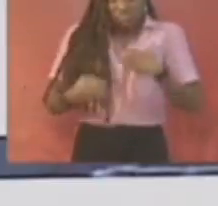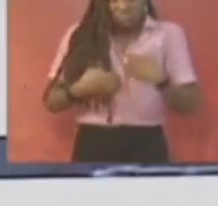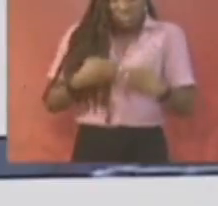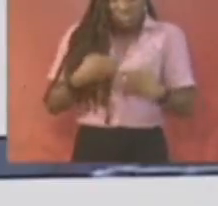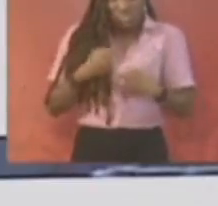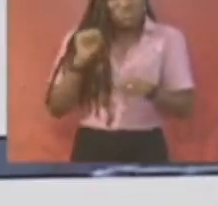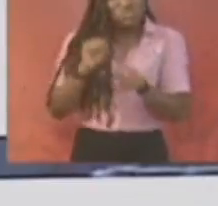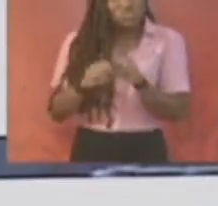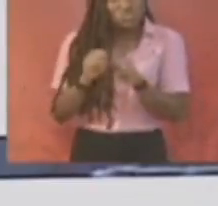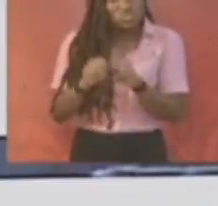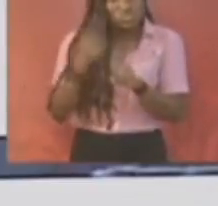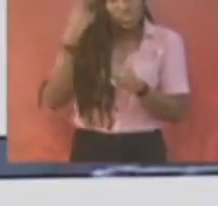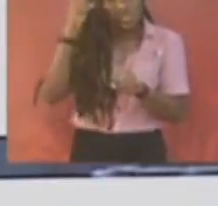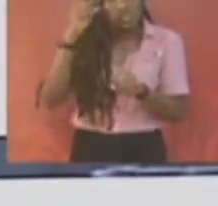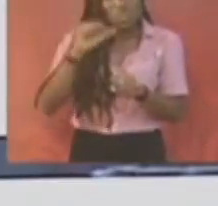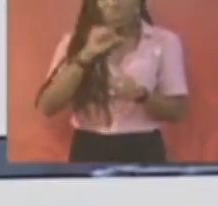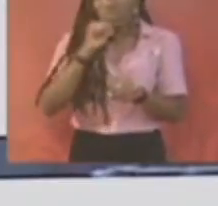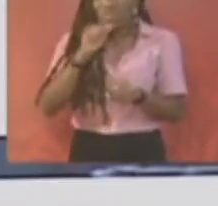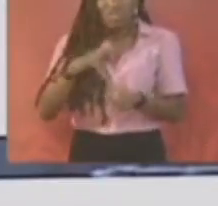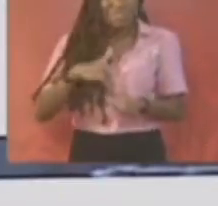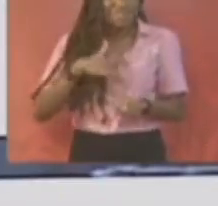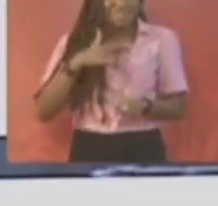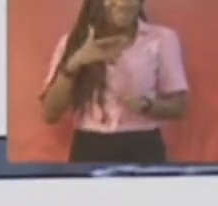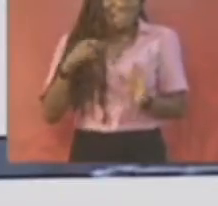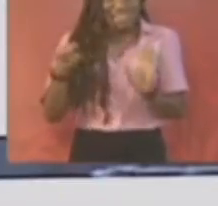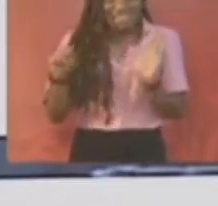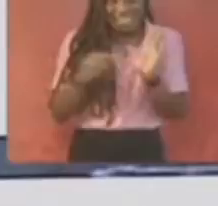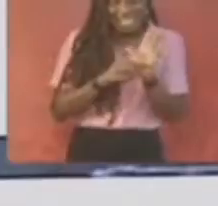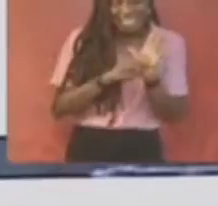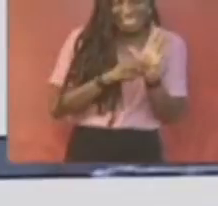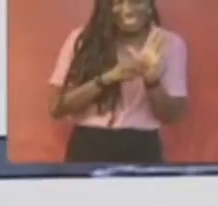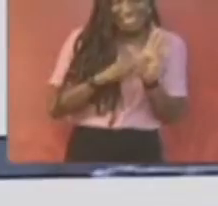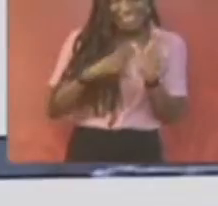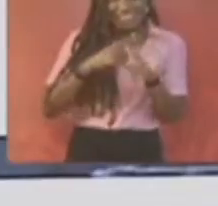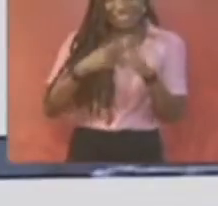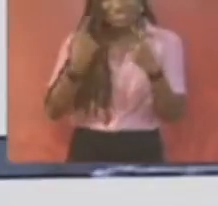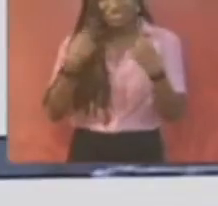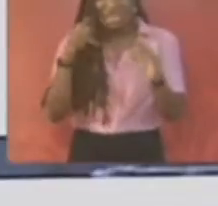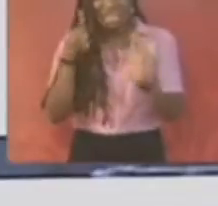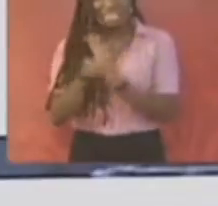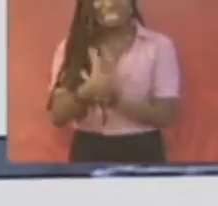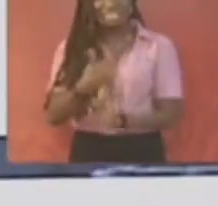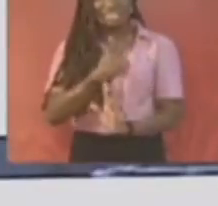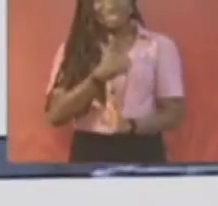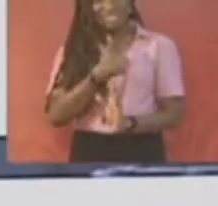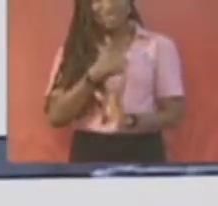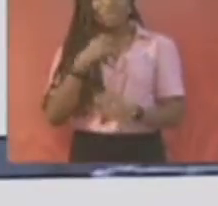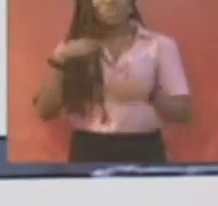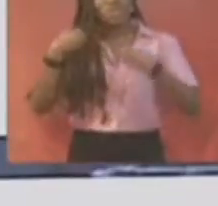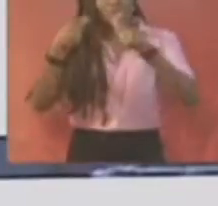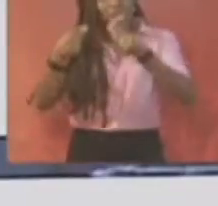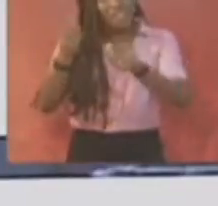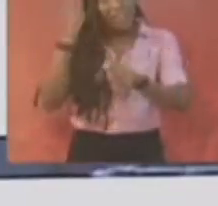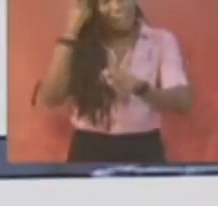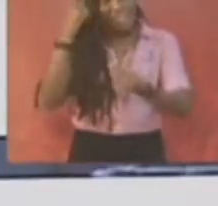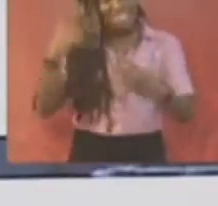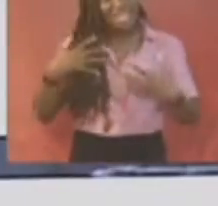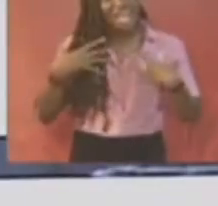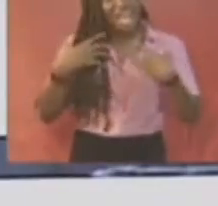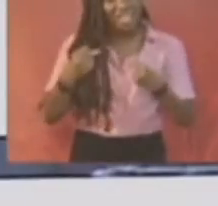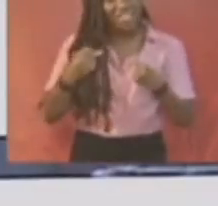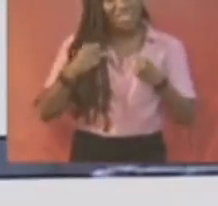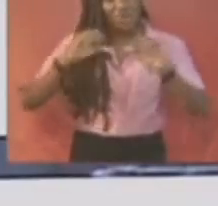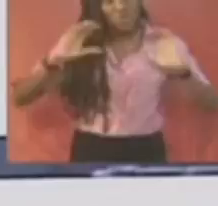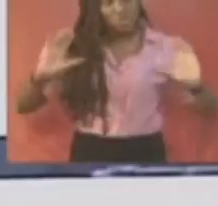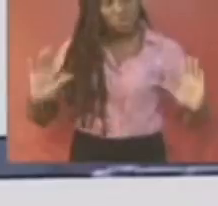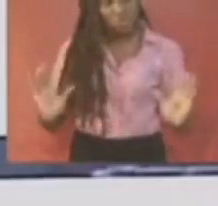negative reactions to the stresses related to the pandemic, and provide mental health support in order to prevent